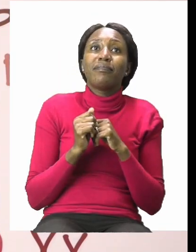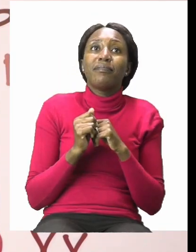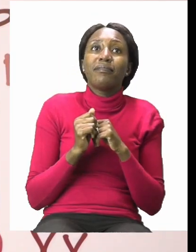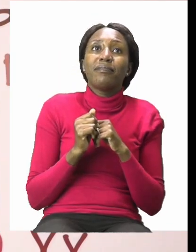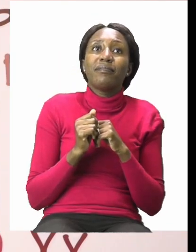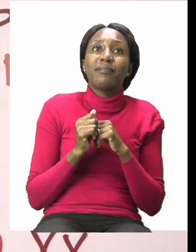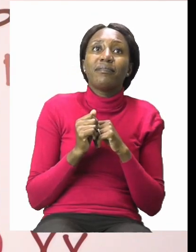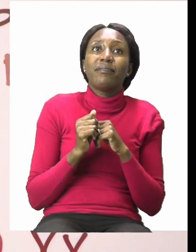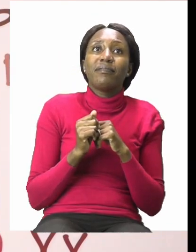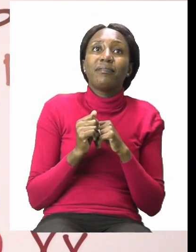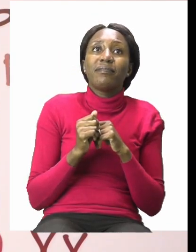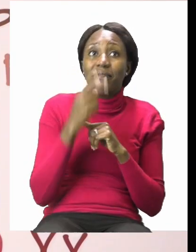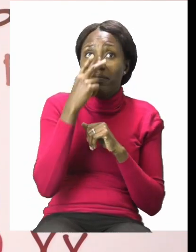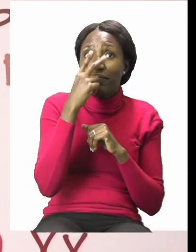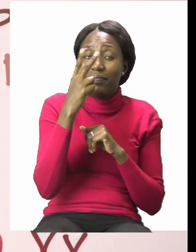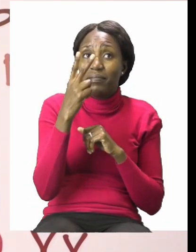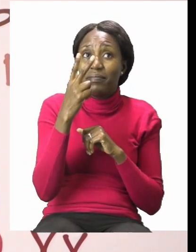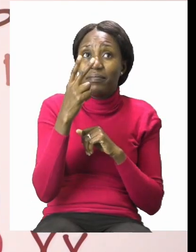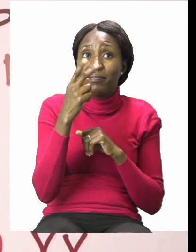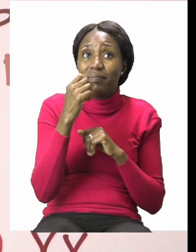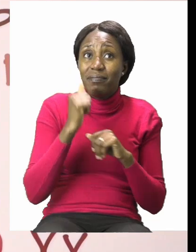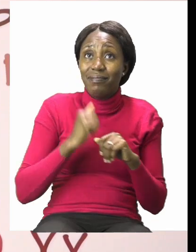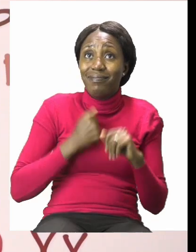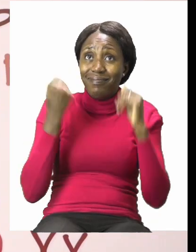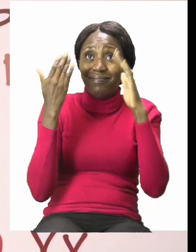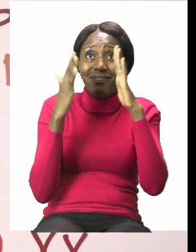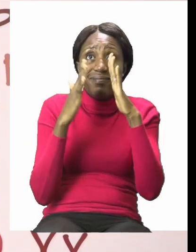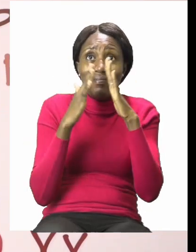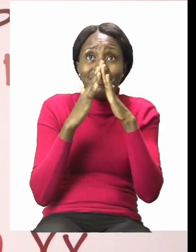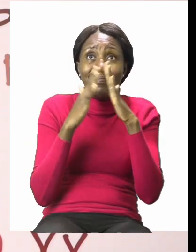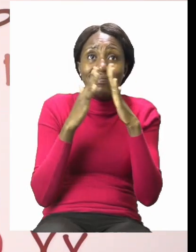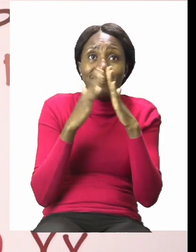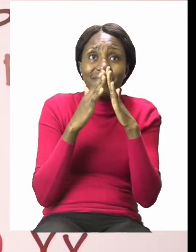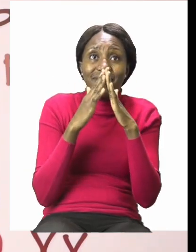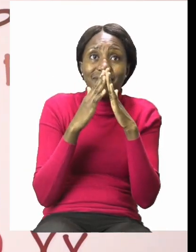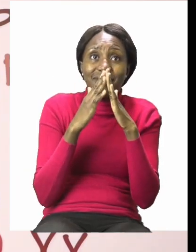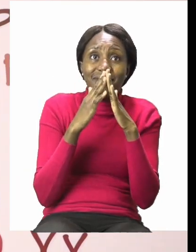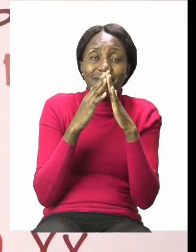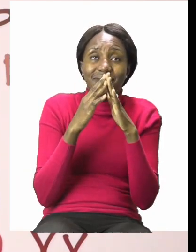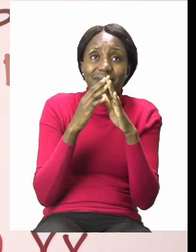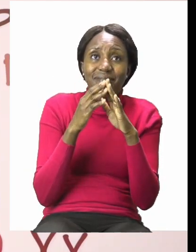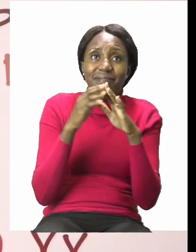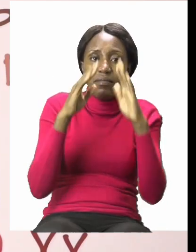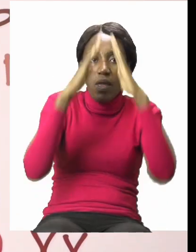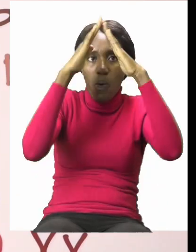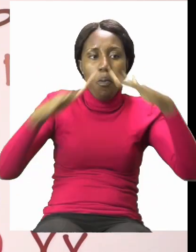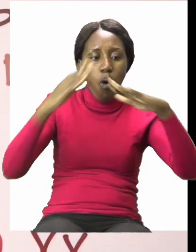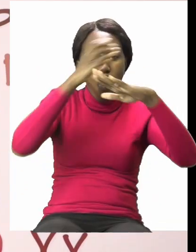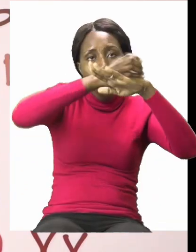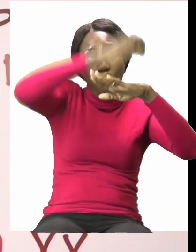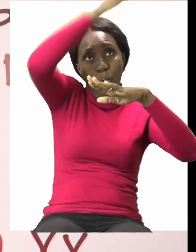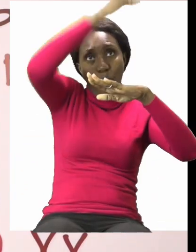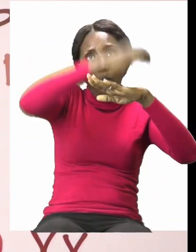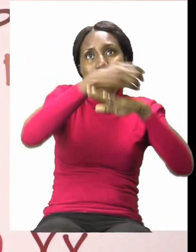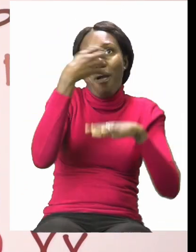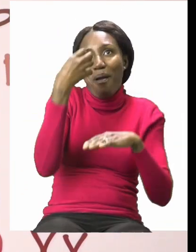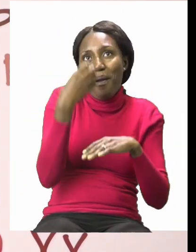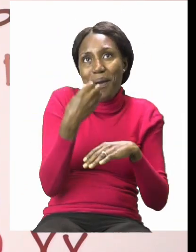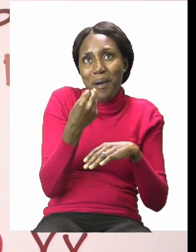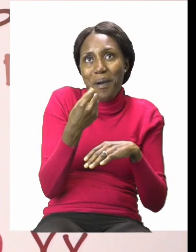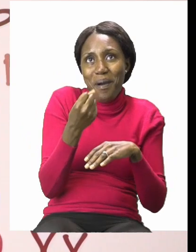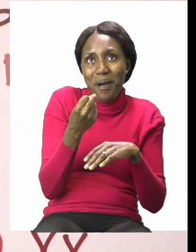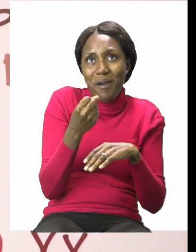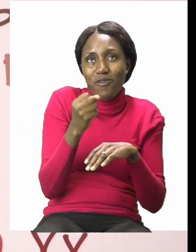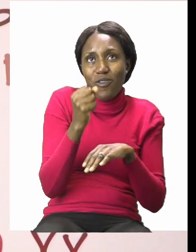have now cut out my house, and I've even put a chimney where I'm going to put the smoke to